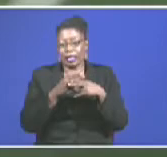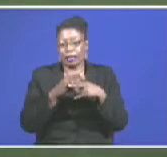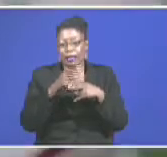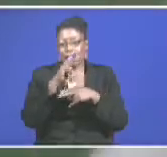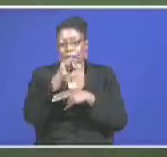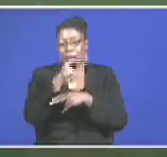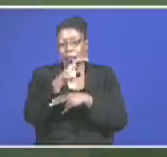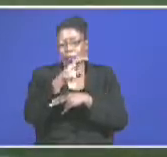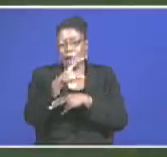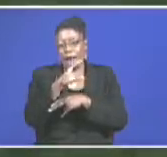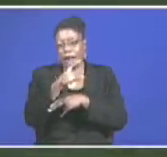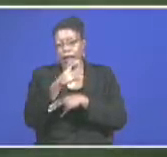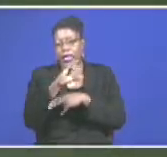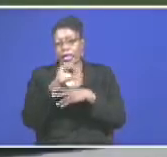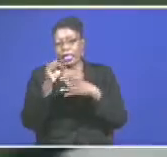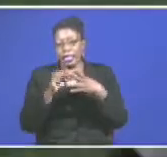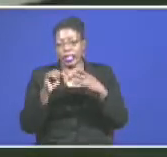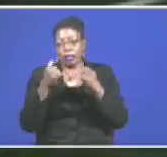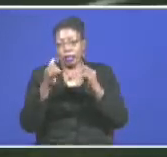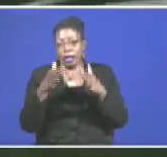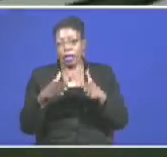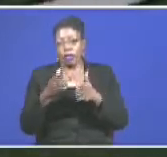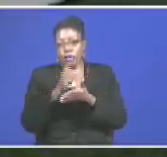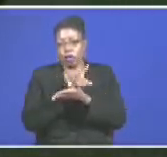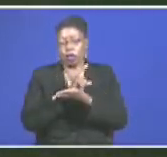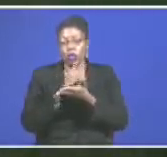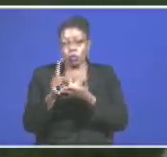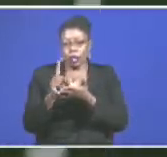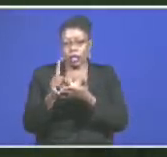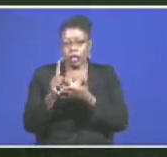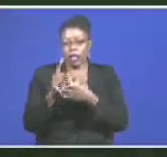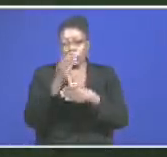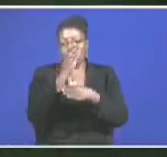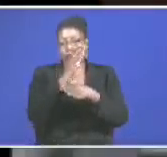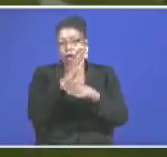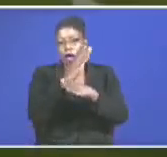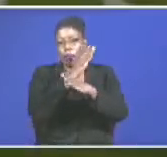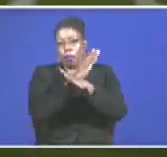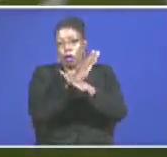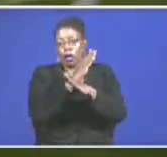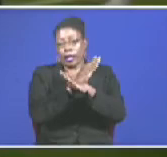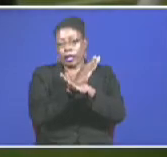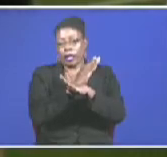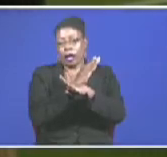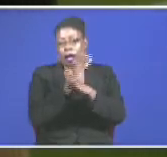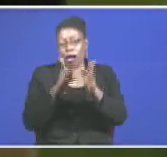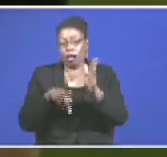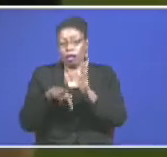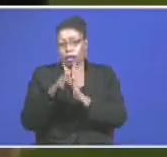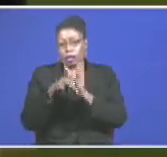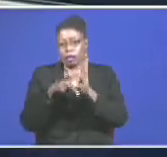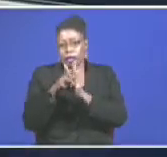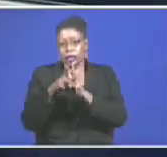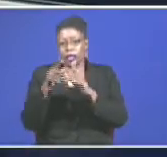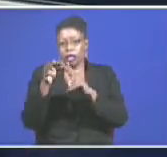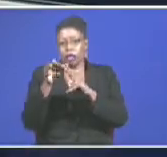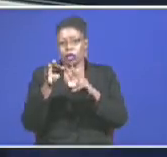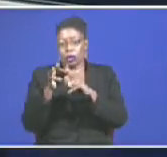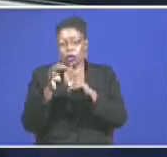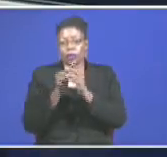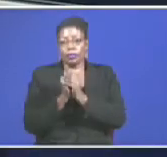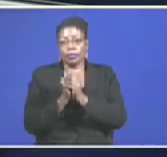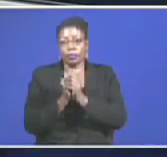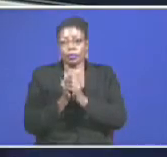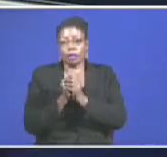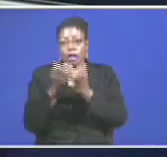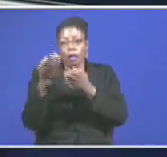Special Teams Player of the Week after blocking a punt near the goal line, taking it in for a 2-yard score. Now, the Makers